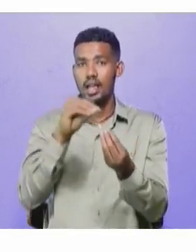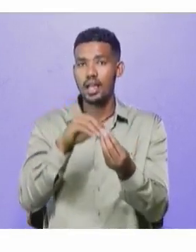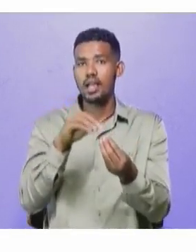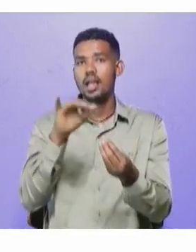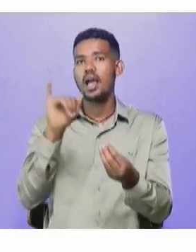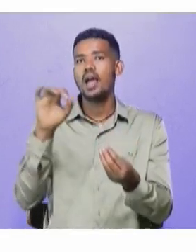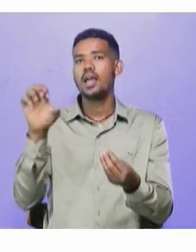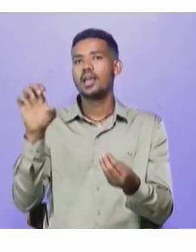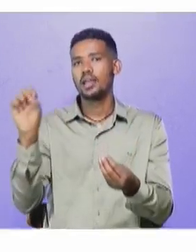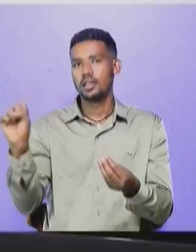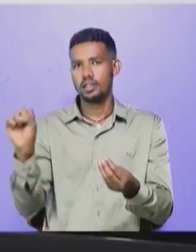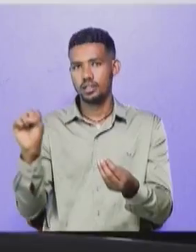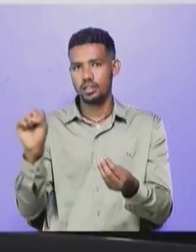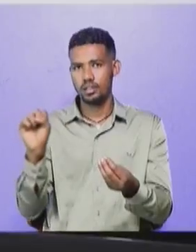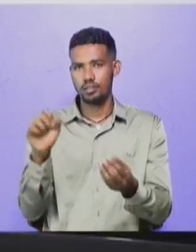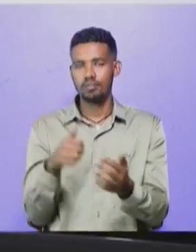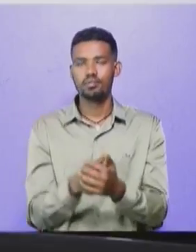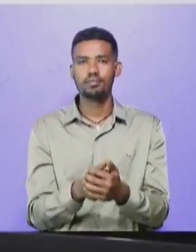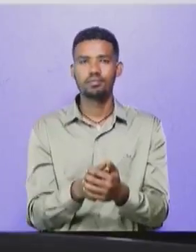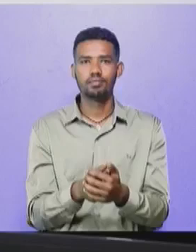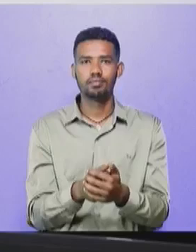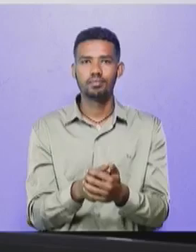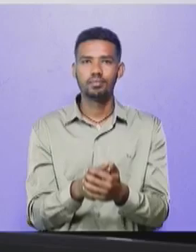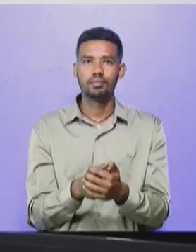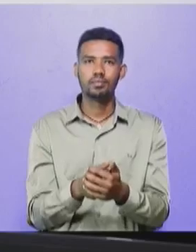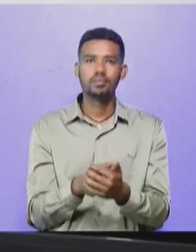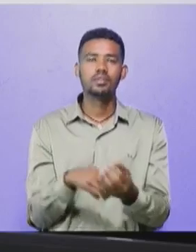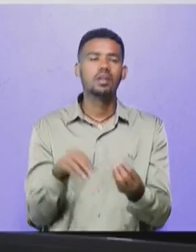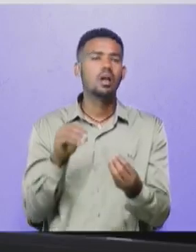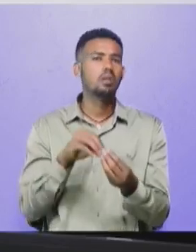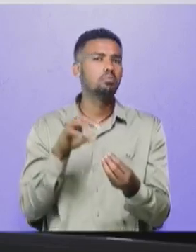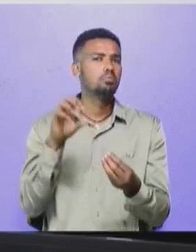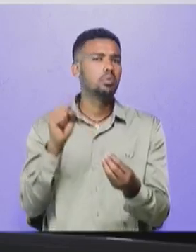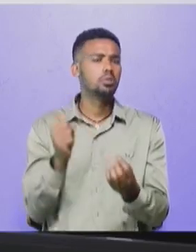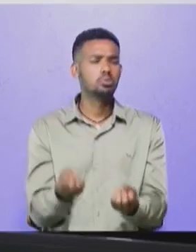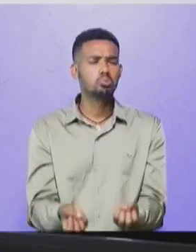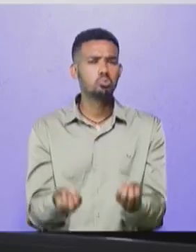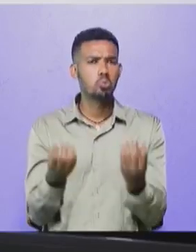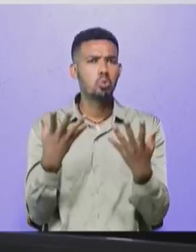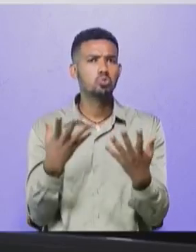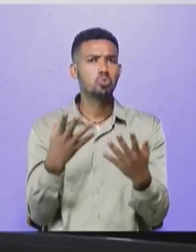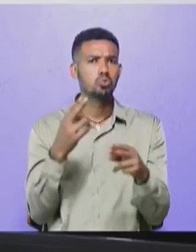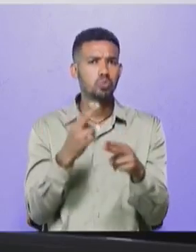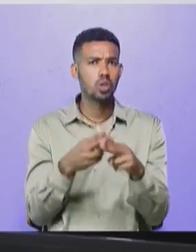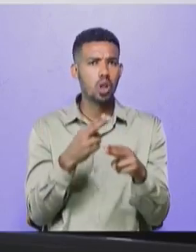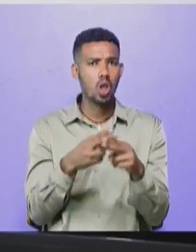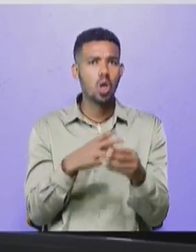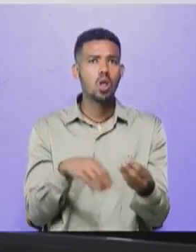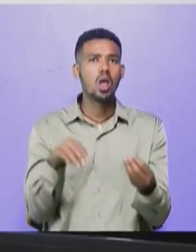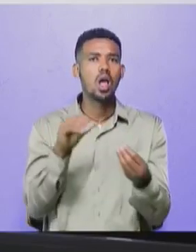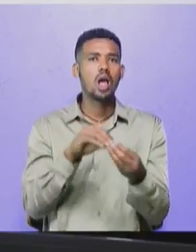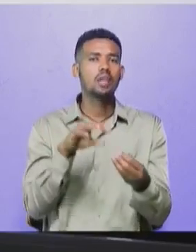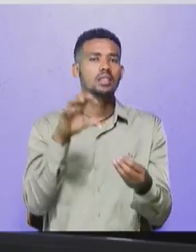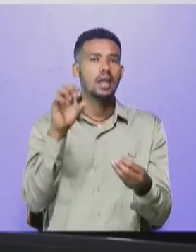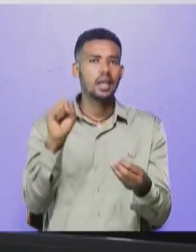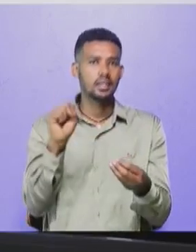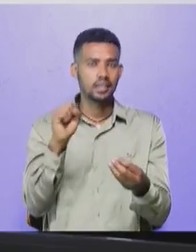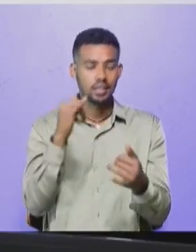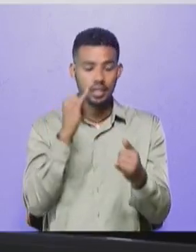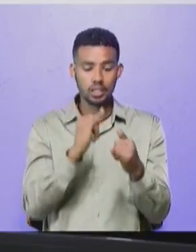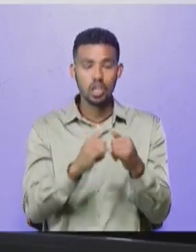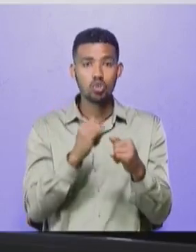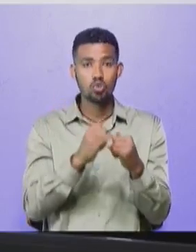IES. When we come to here, add S, most of the noun add S at the end